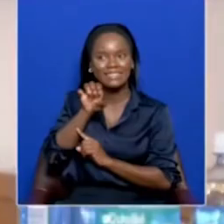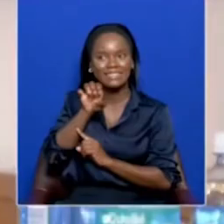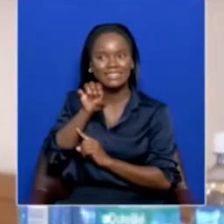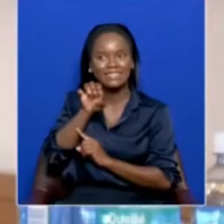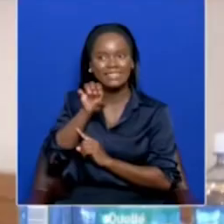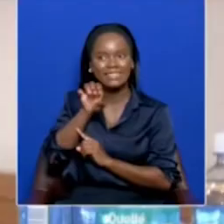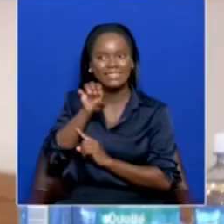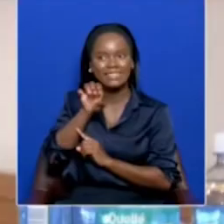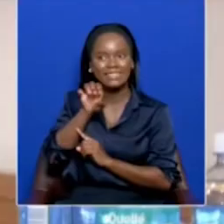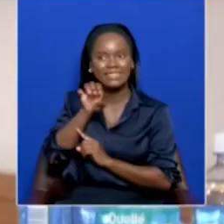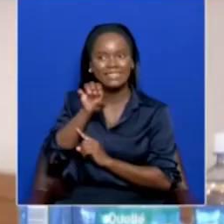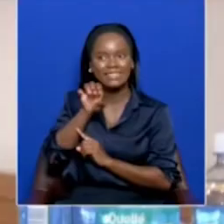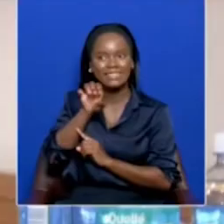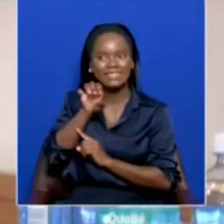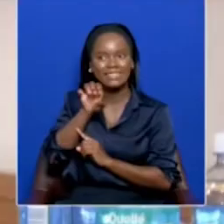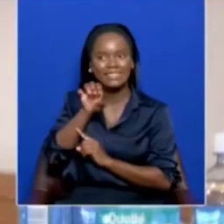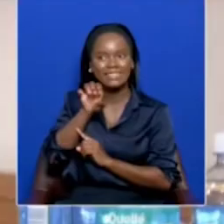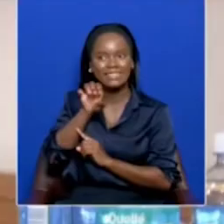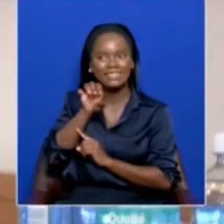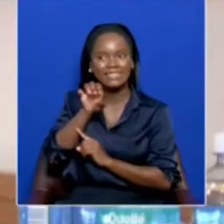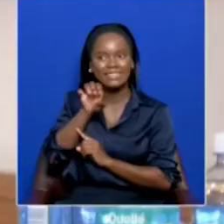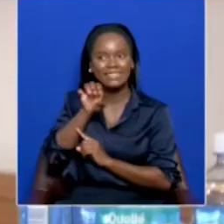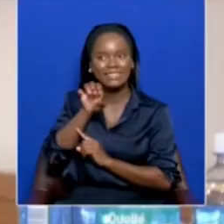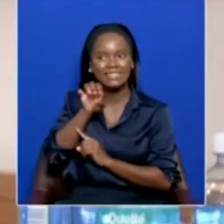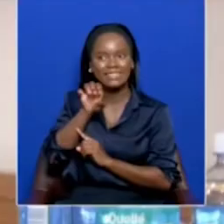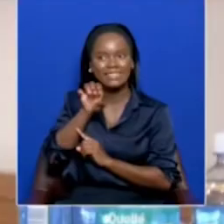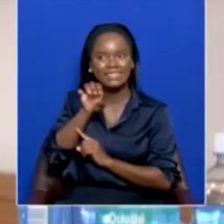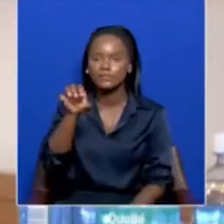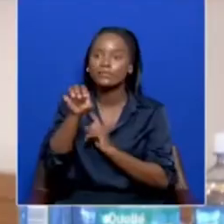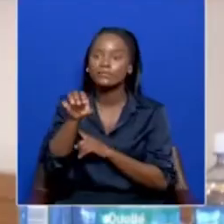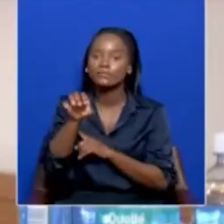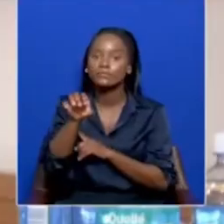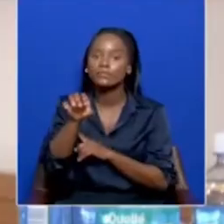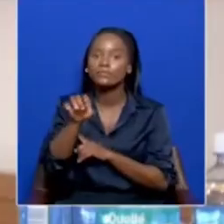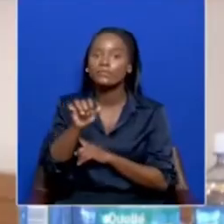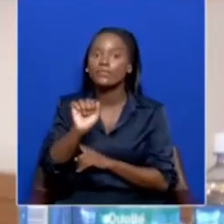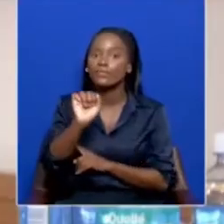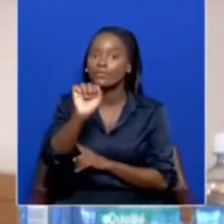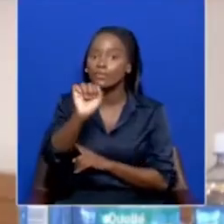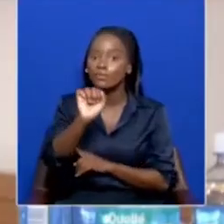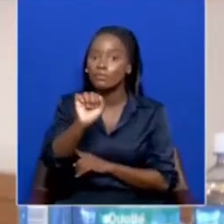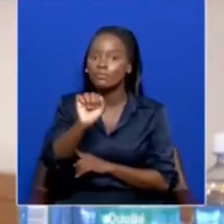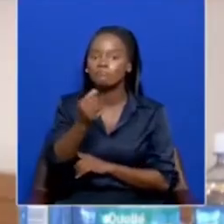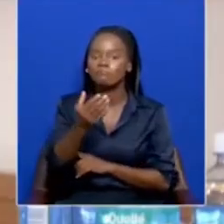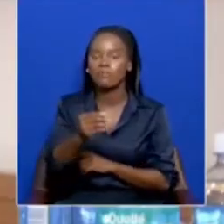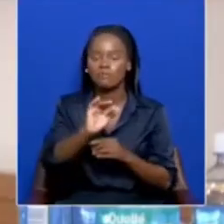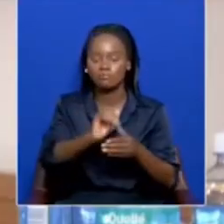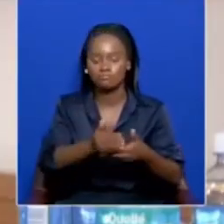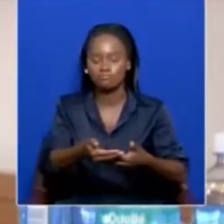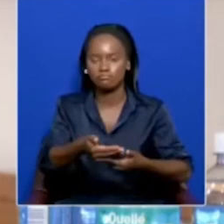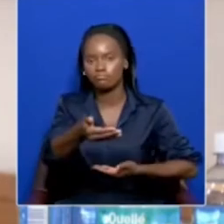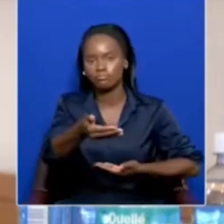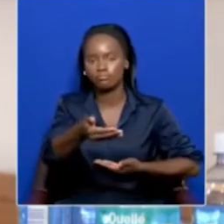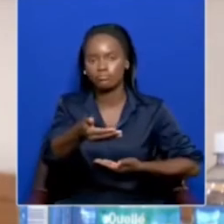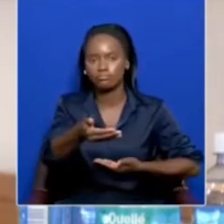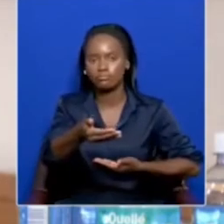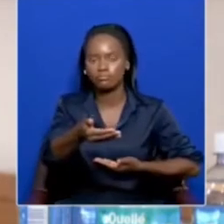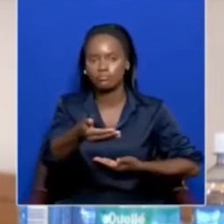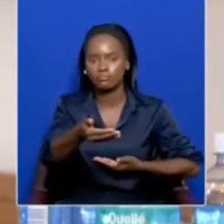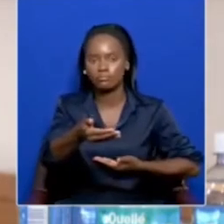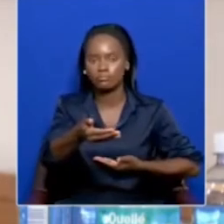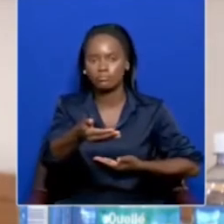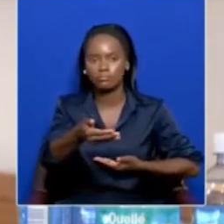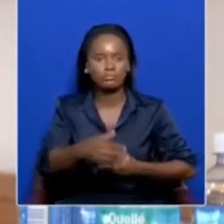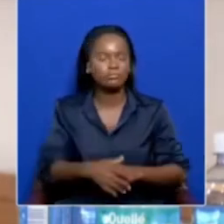you should have before you two small white arch liver. Before that,